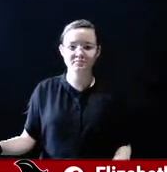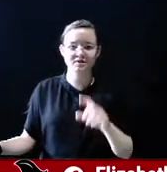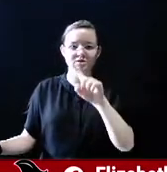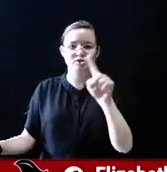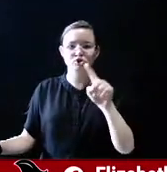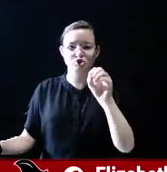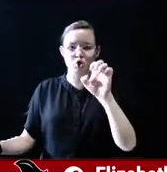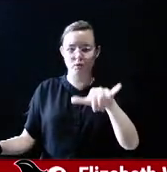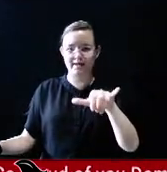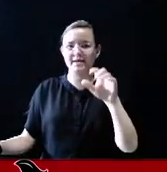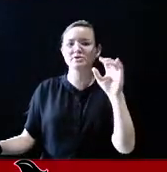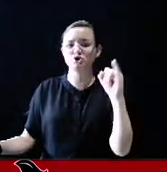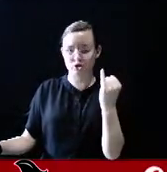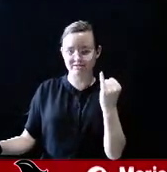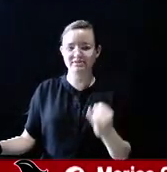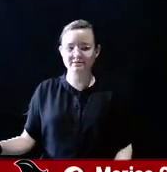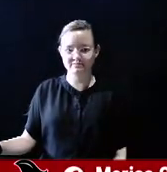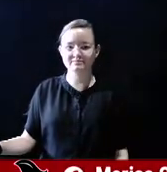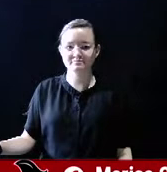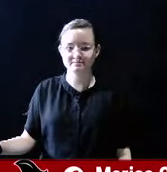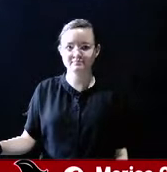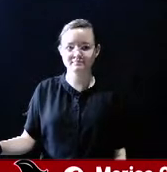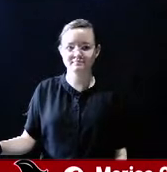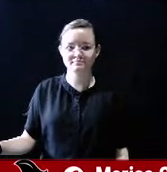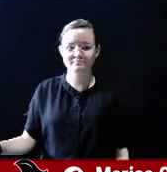Zoe Lynn Marie Johnson.